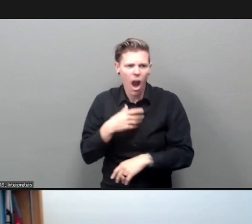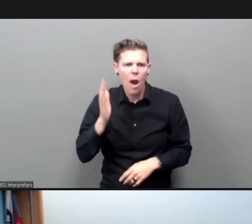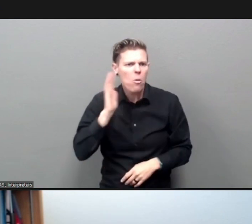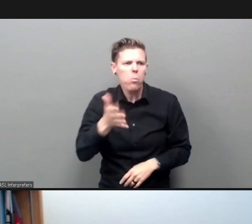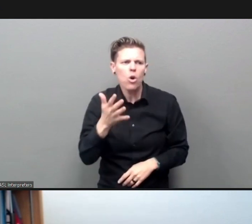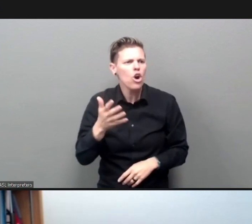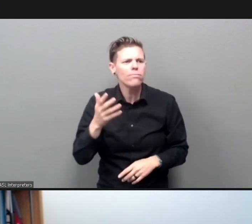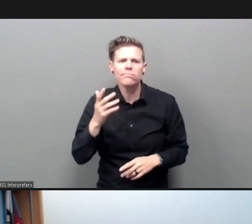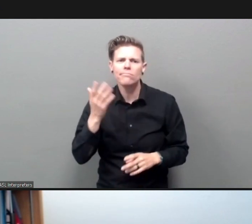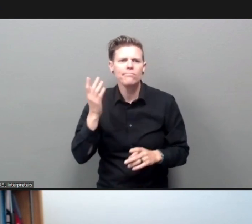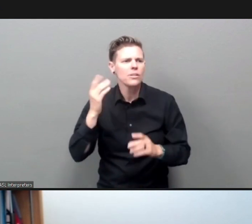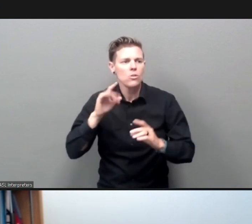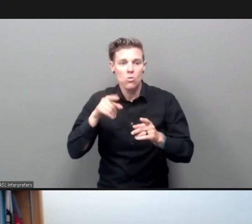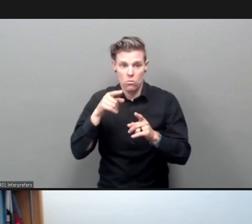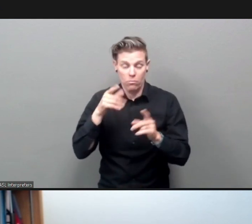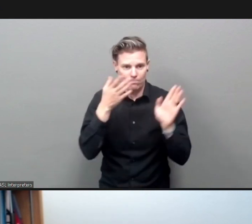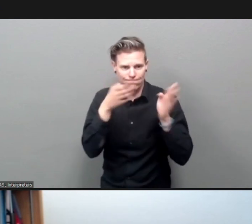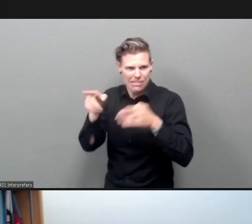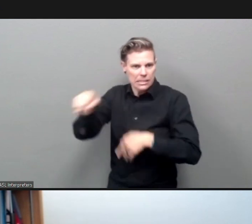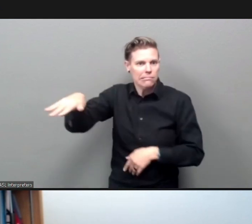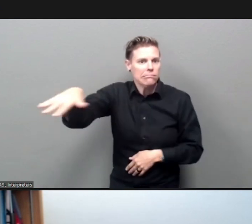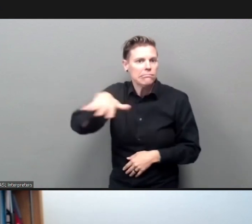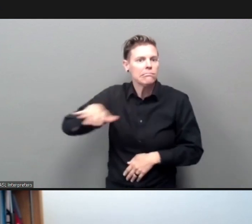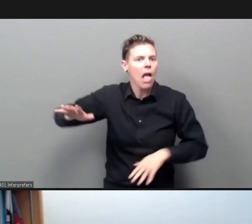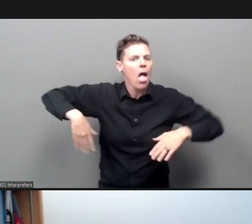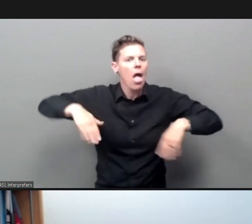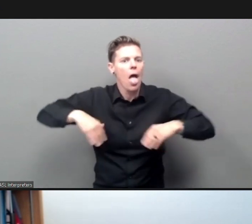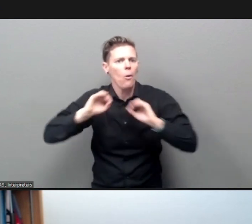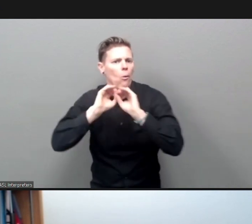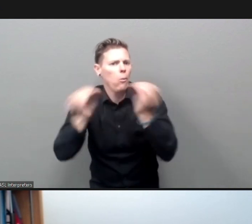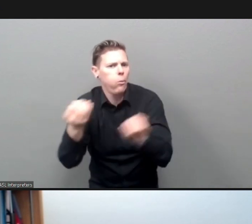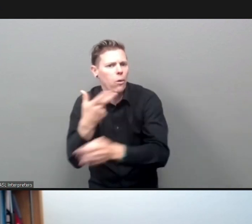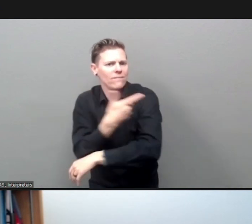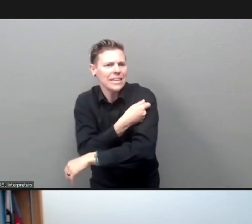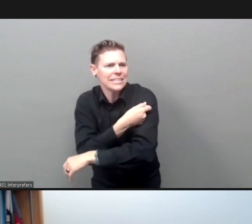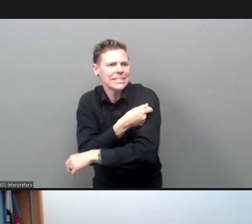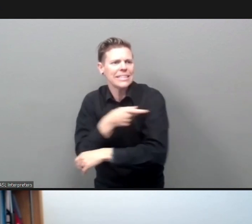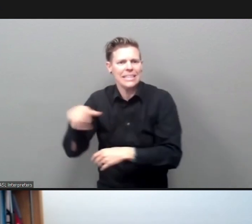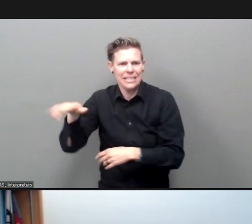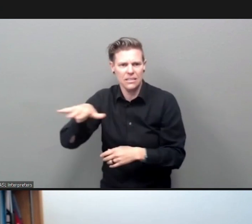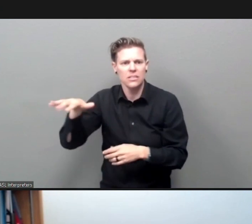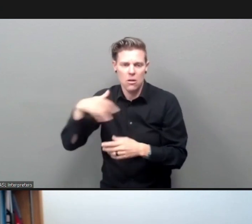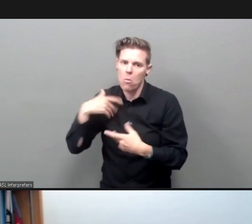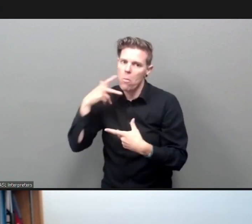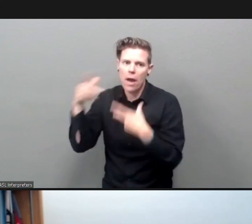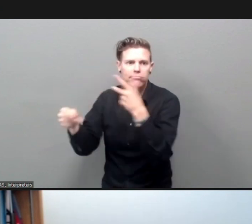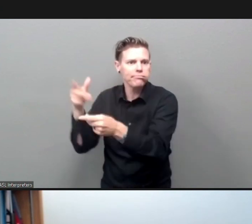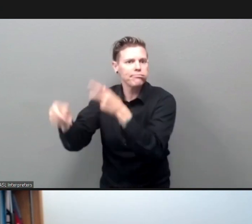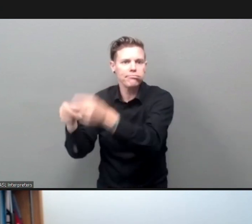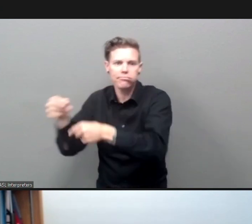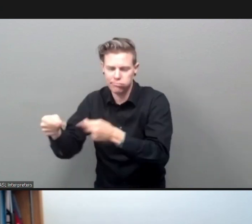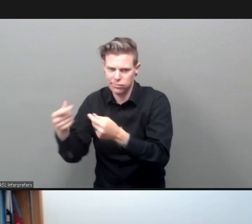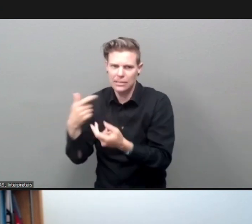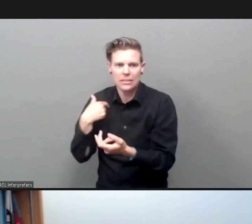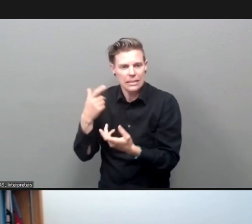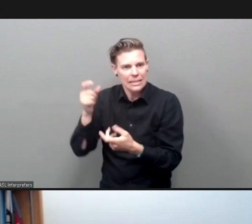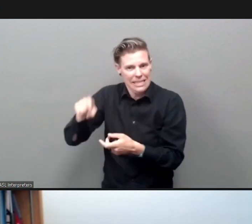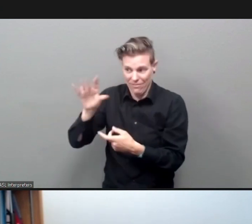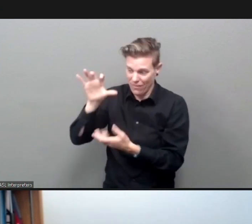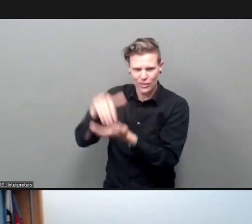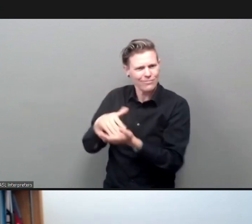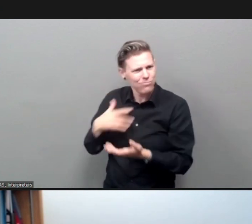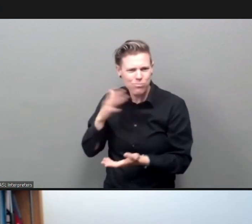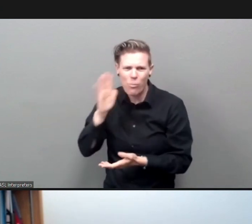people's arms first before the boosters. So again, the primary and most effective strategy